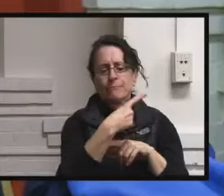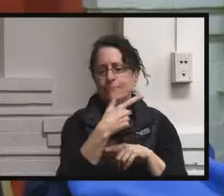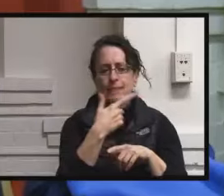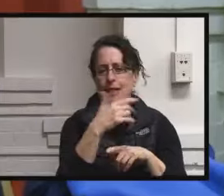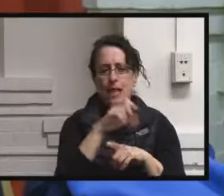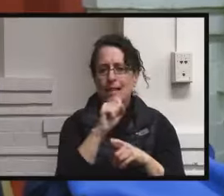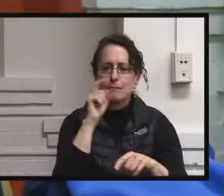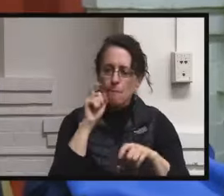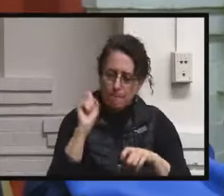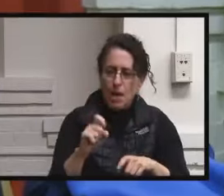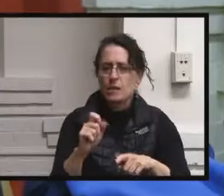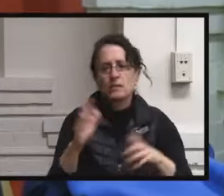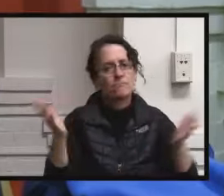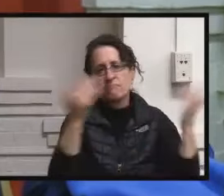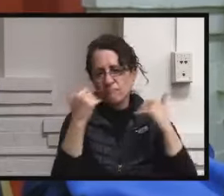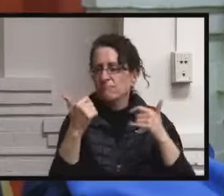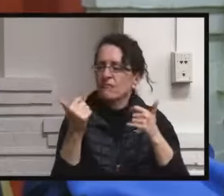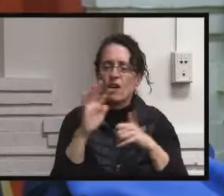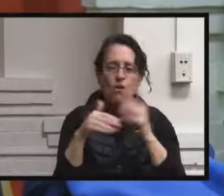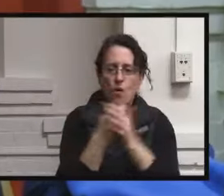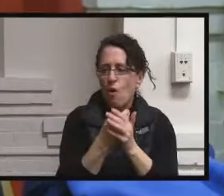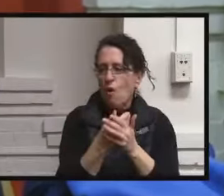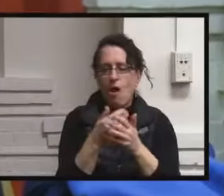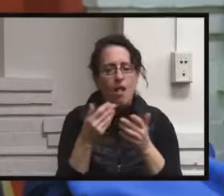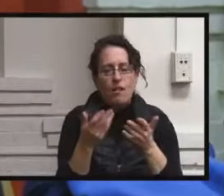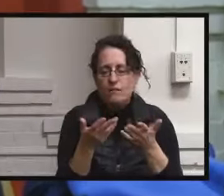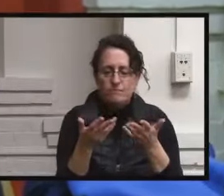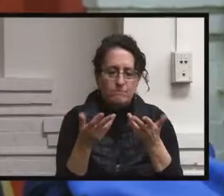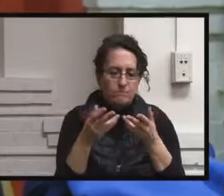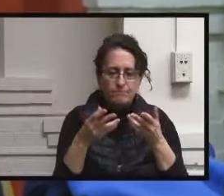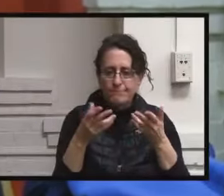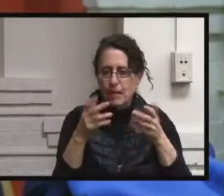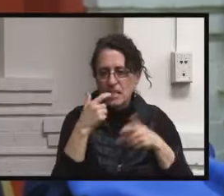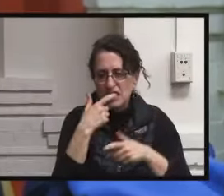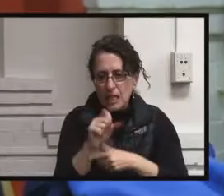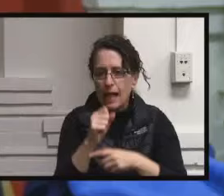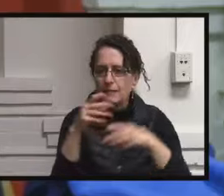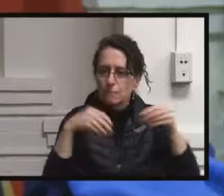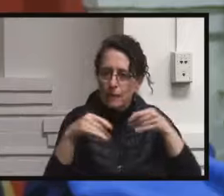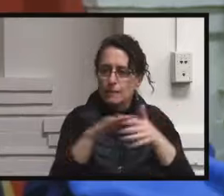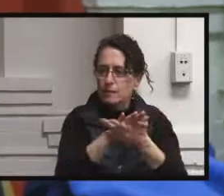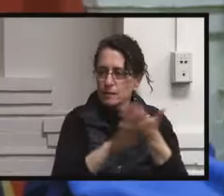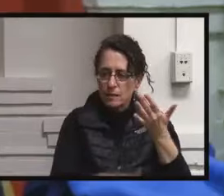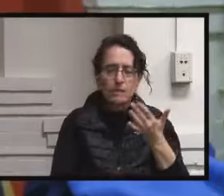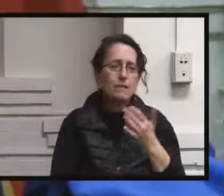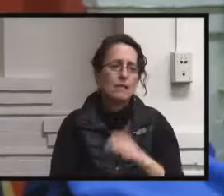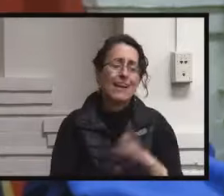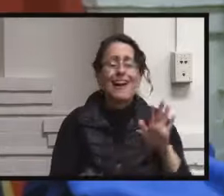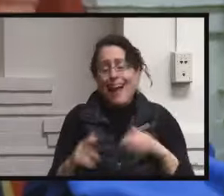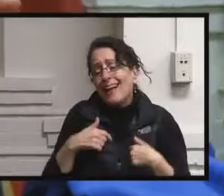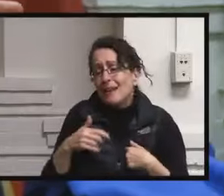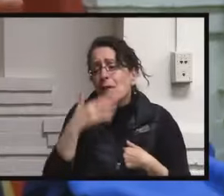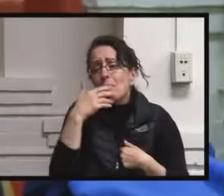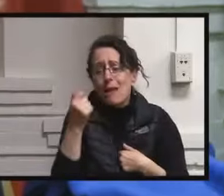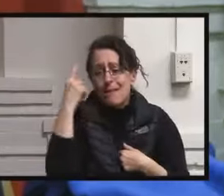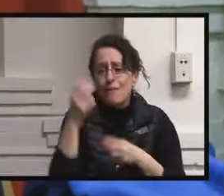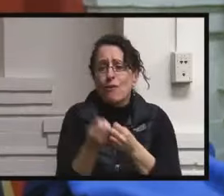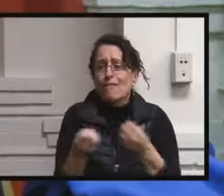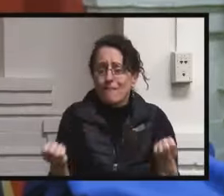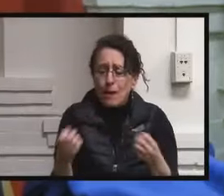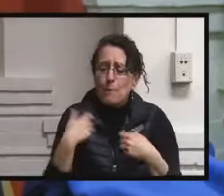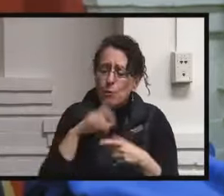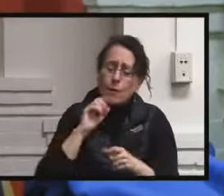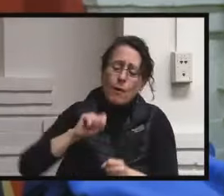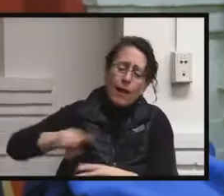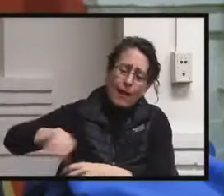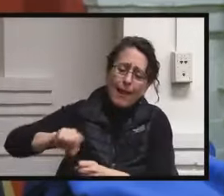loss. And part of the reason we do that is because we know it's better for the environment to divert these materials.